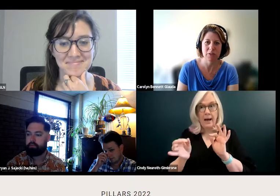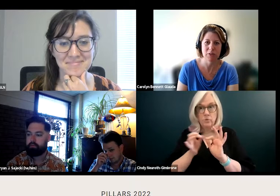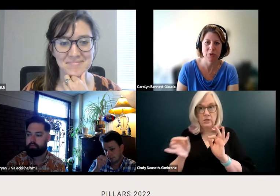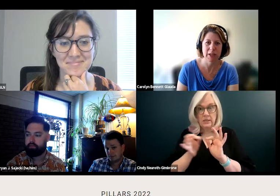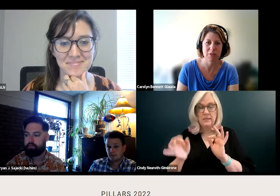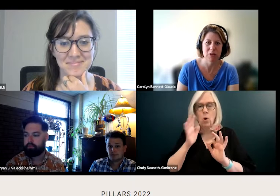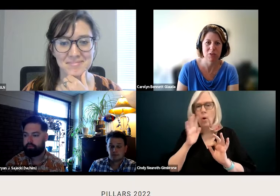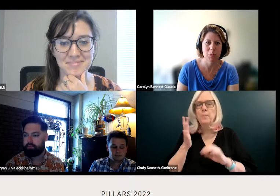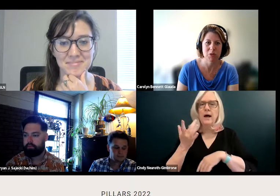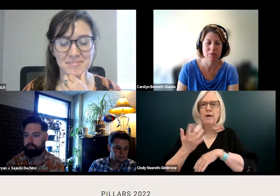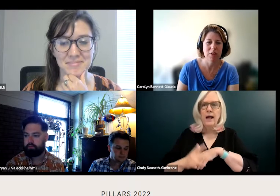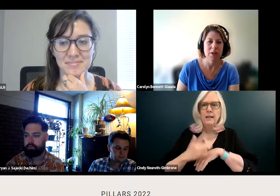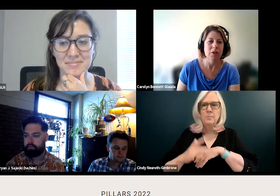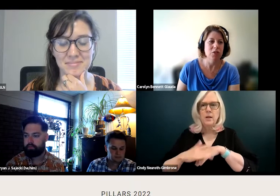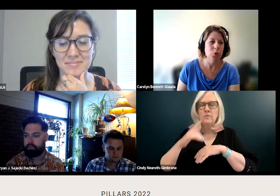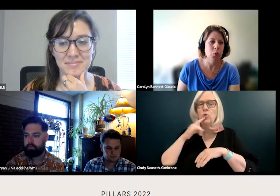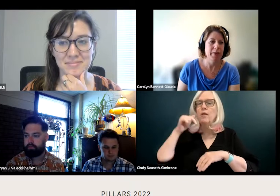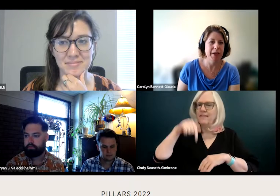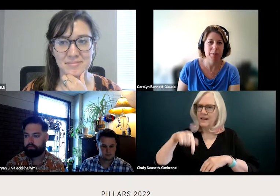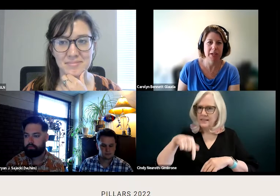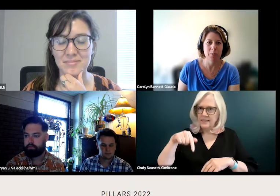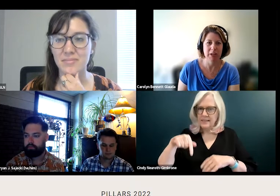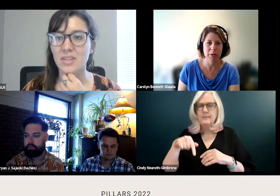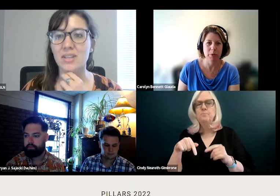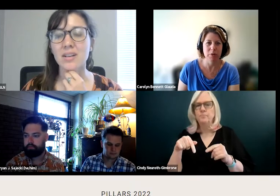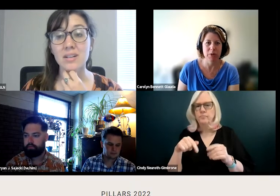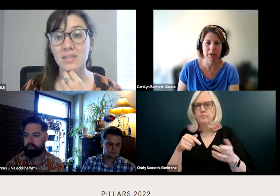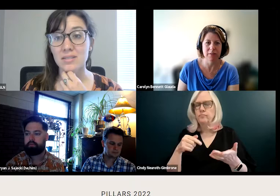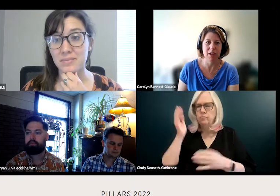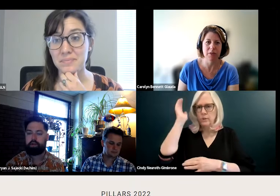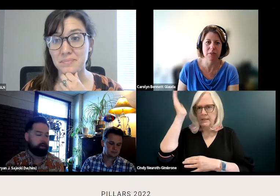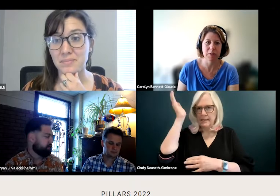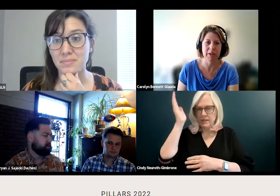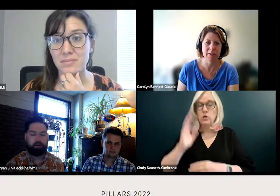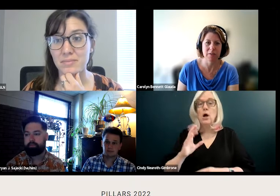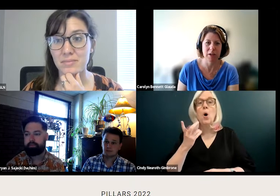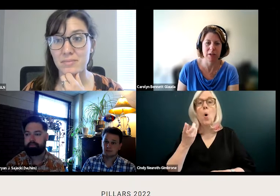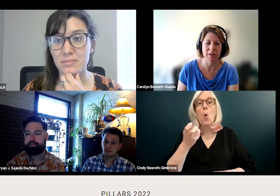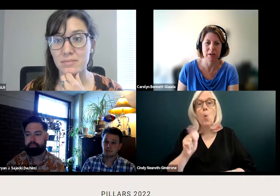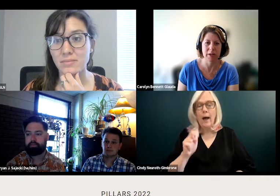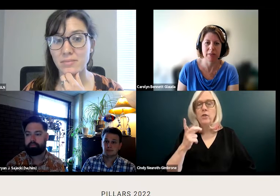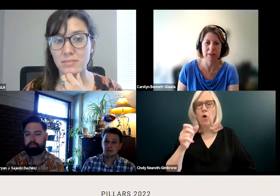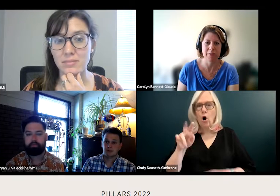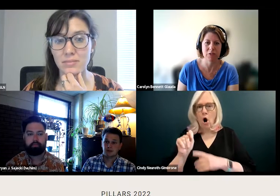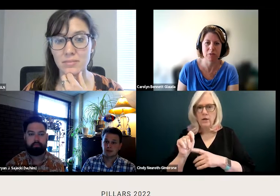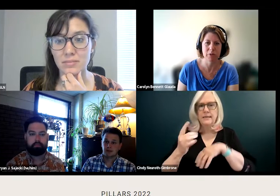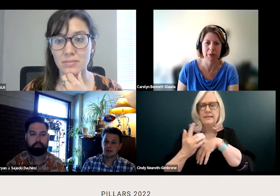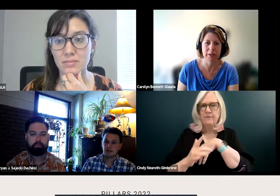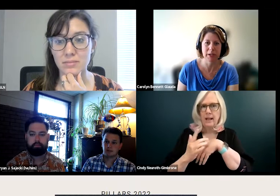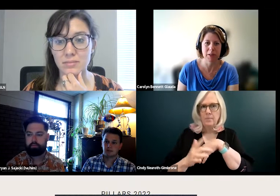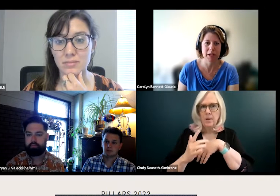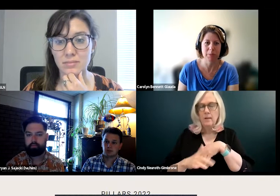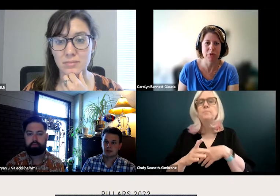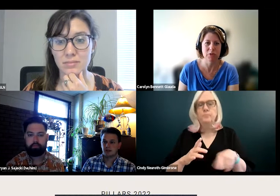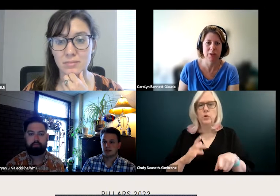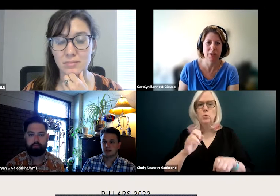cart service for live transcriptions. So when that becomes enabled, you can toggle the subtitles on the live transcript button